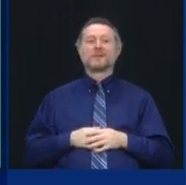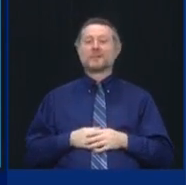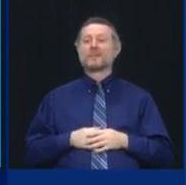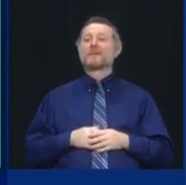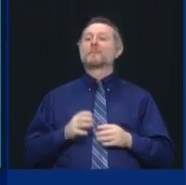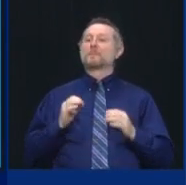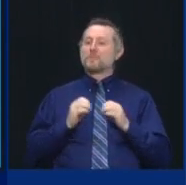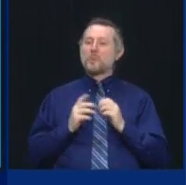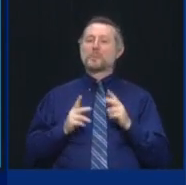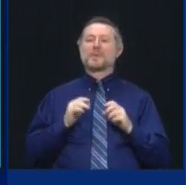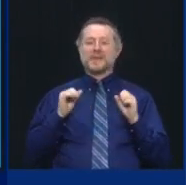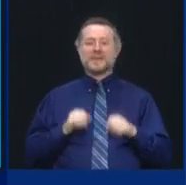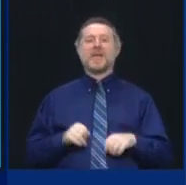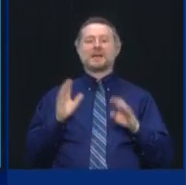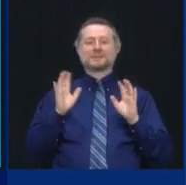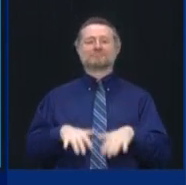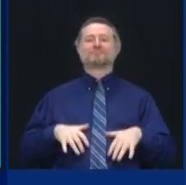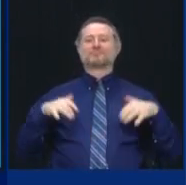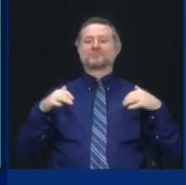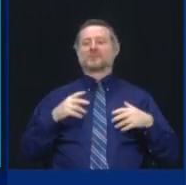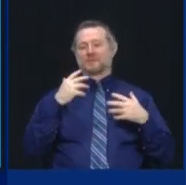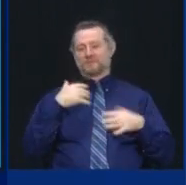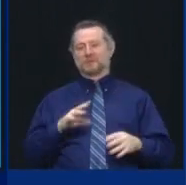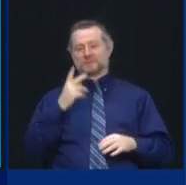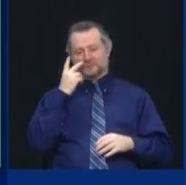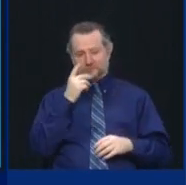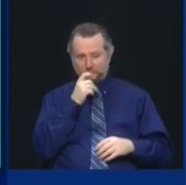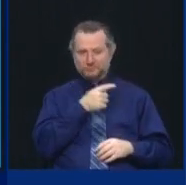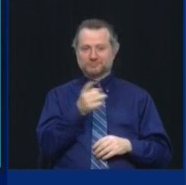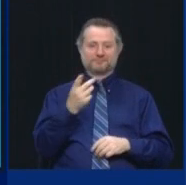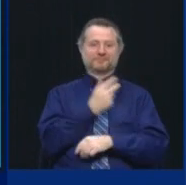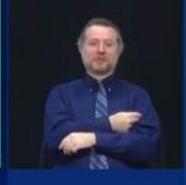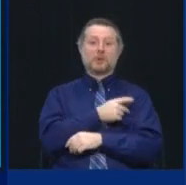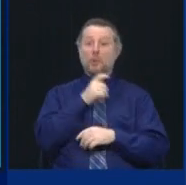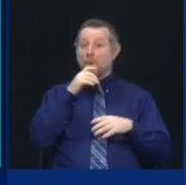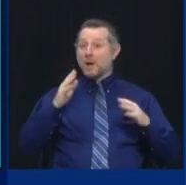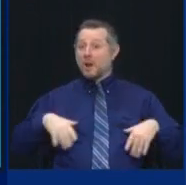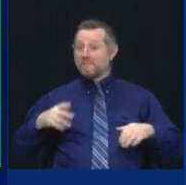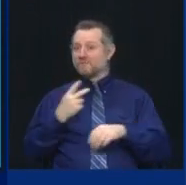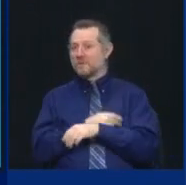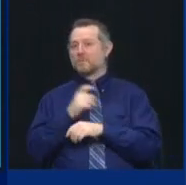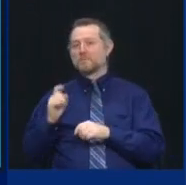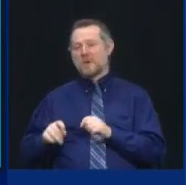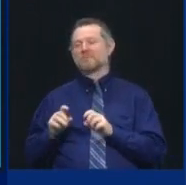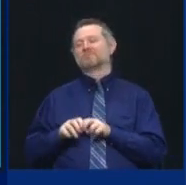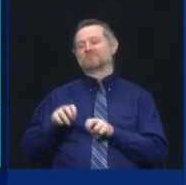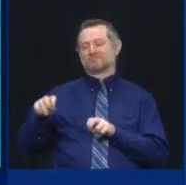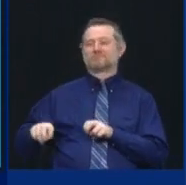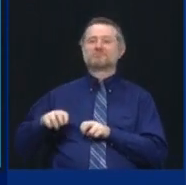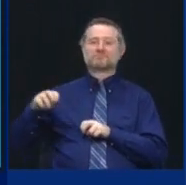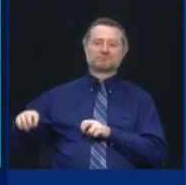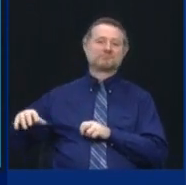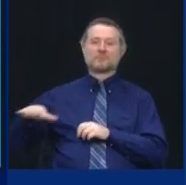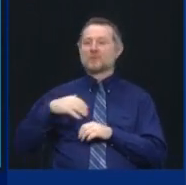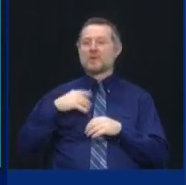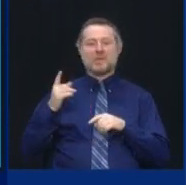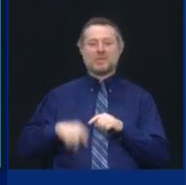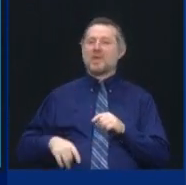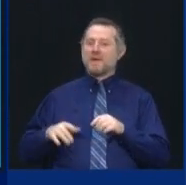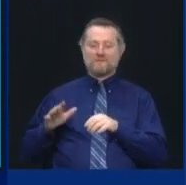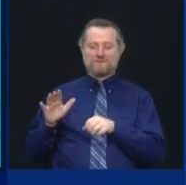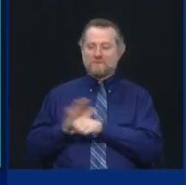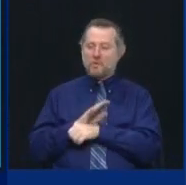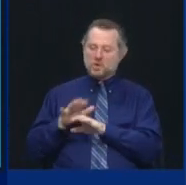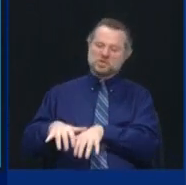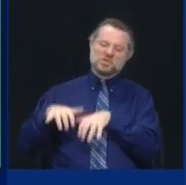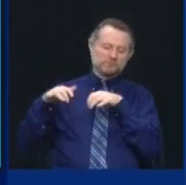the arena in a vaccinated section than the unvaccinated, because the unvaccinated, you have to have the 6 foot social distancing. From